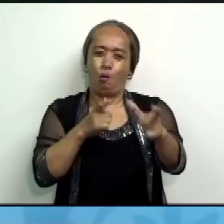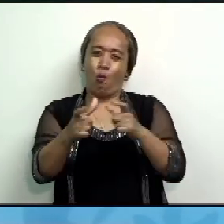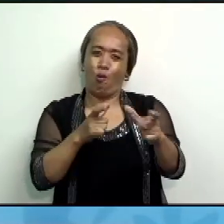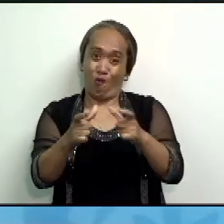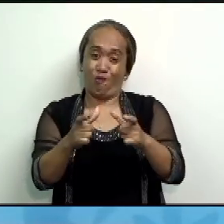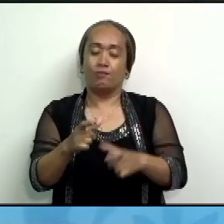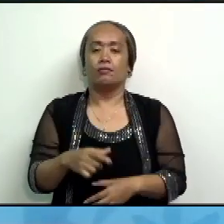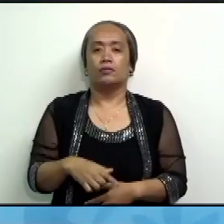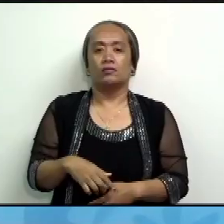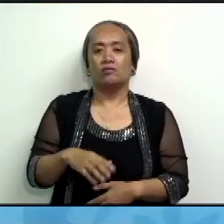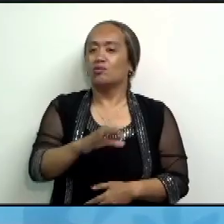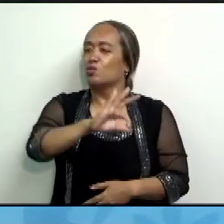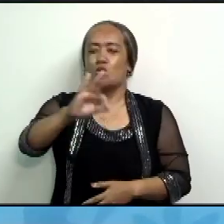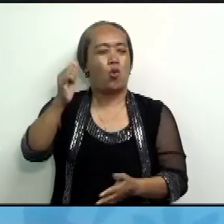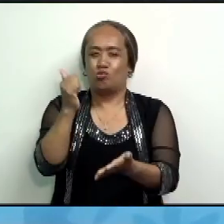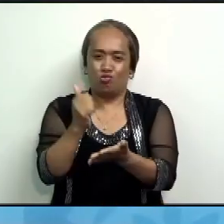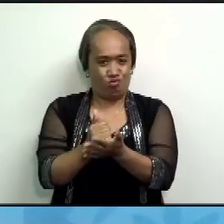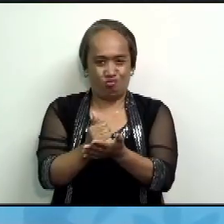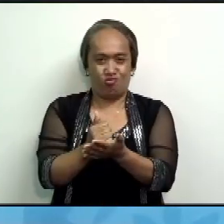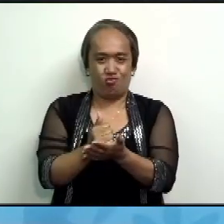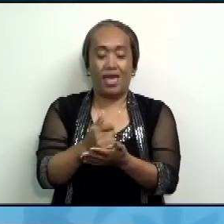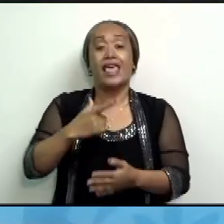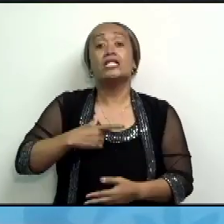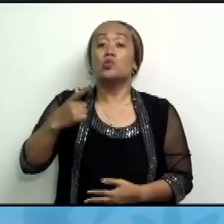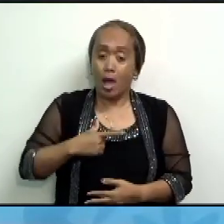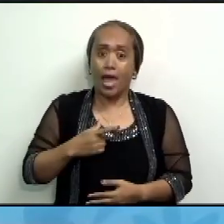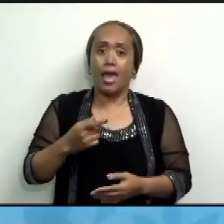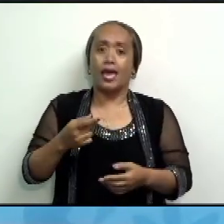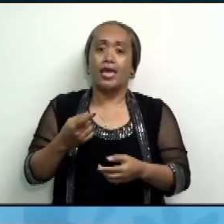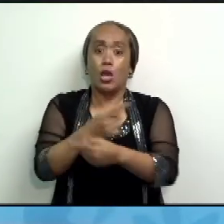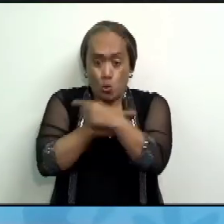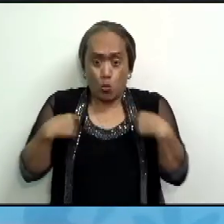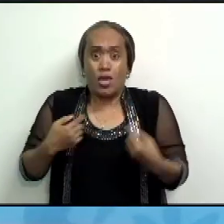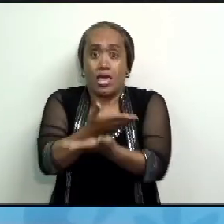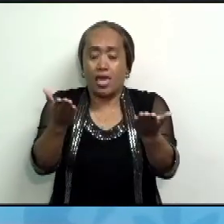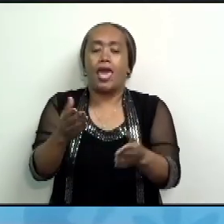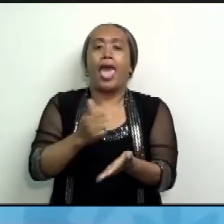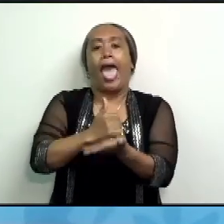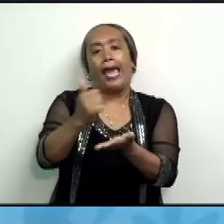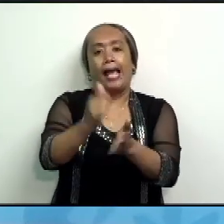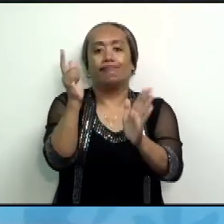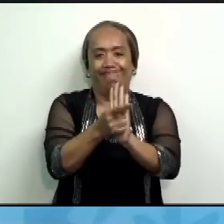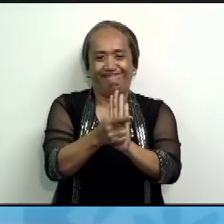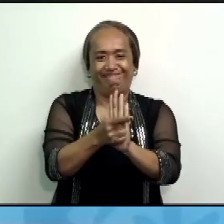There is still uncertainty. That is why we must act early and stay prepared.